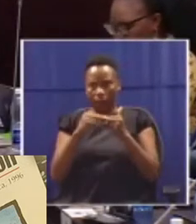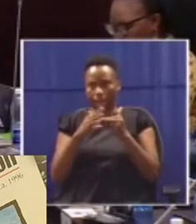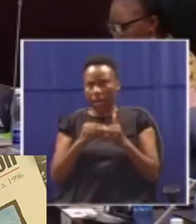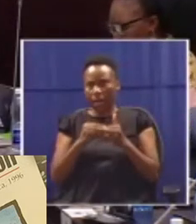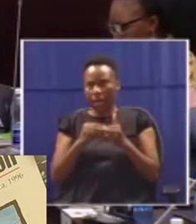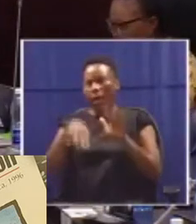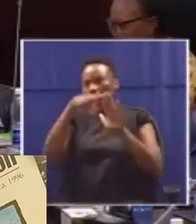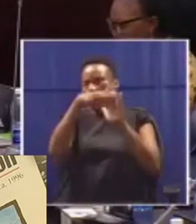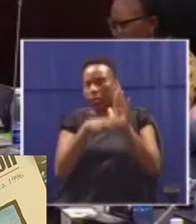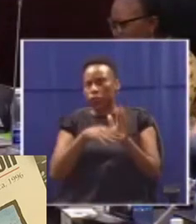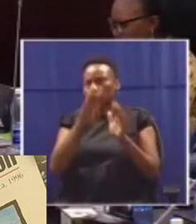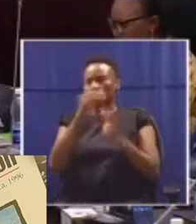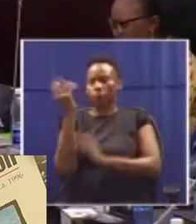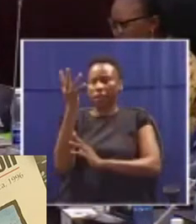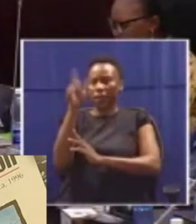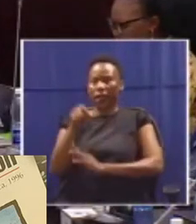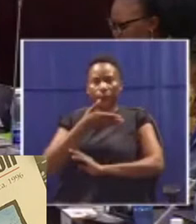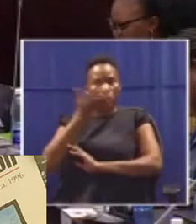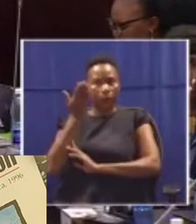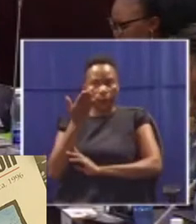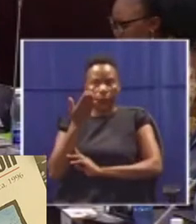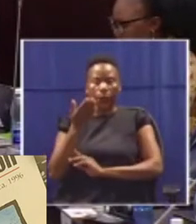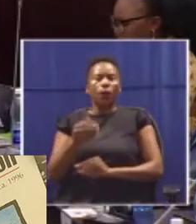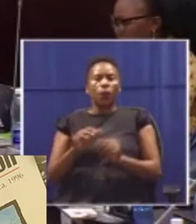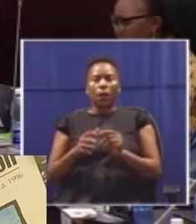any objections to the bill being read a second time?